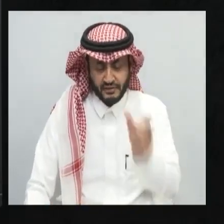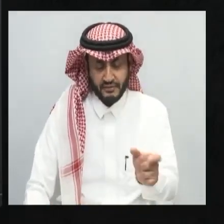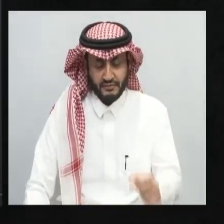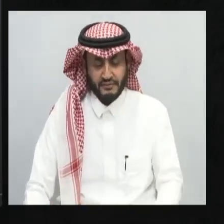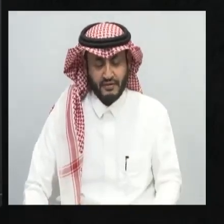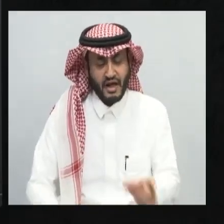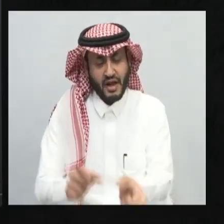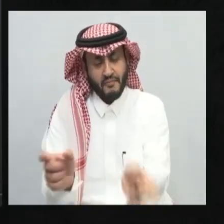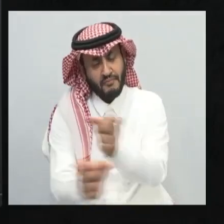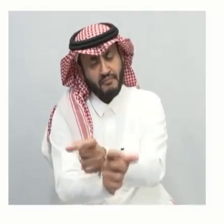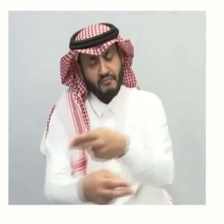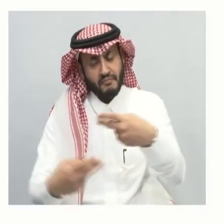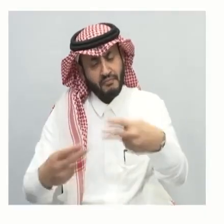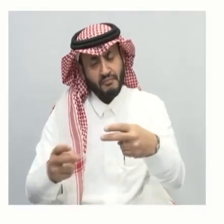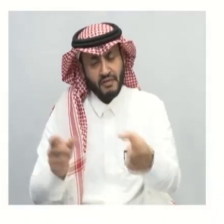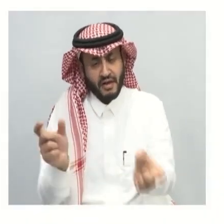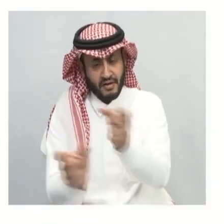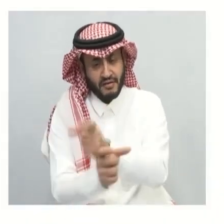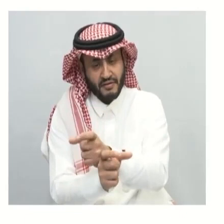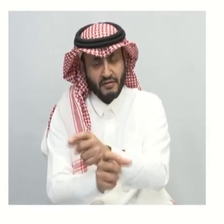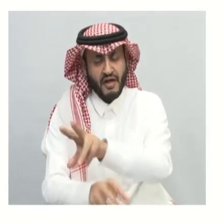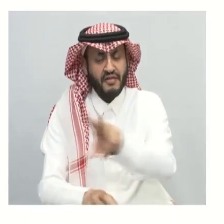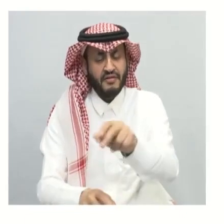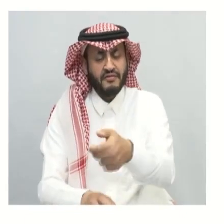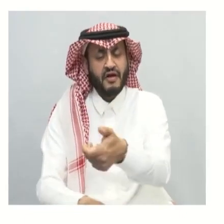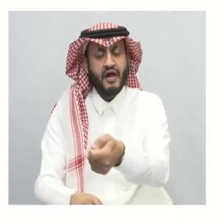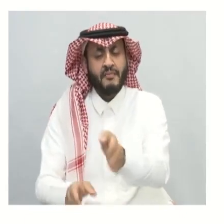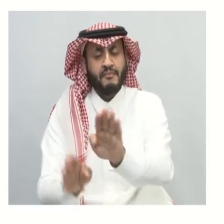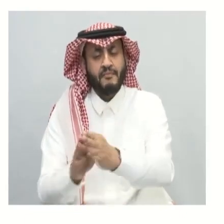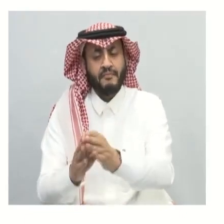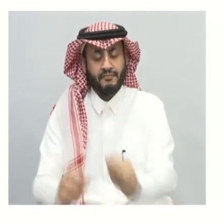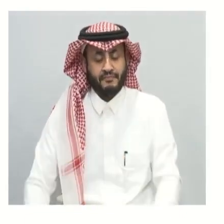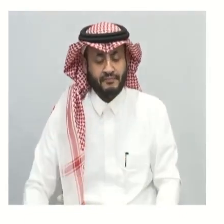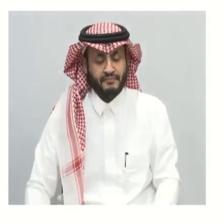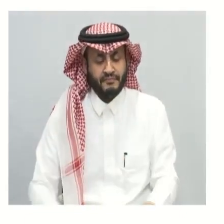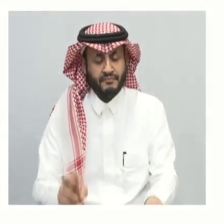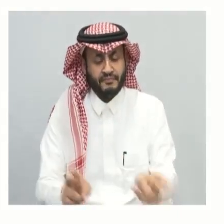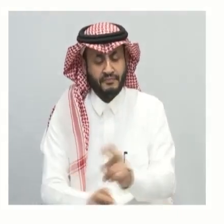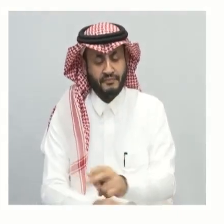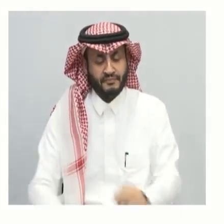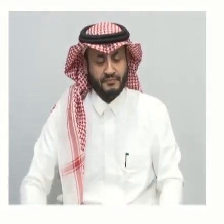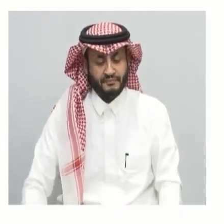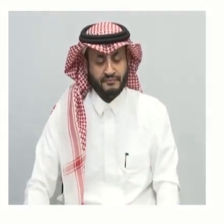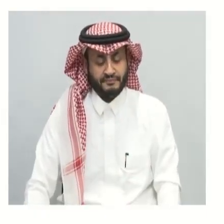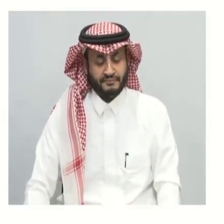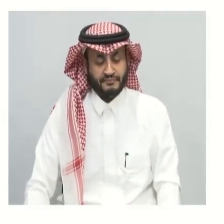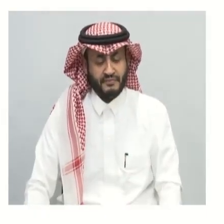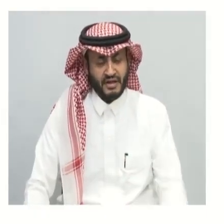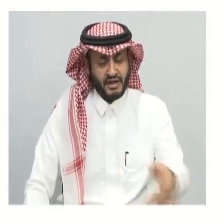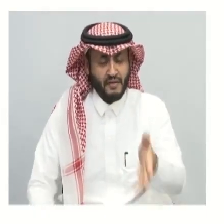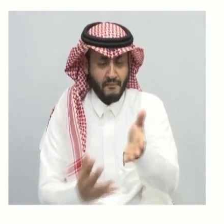the TV off. Turn the TV off. What we've done in here, I will add the noun in the middle